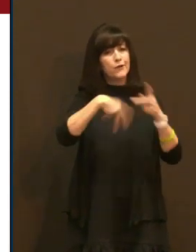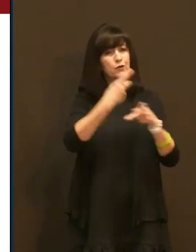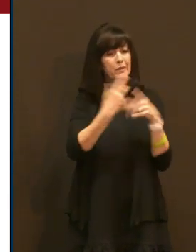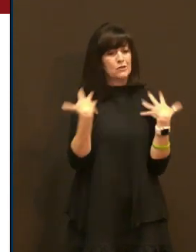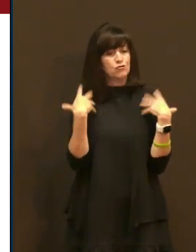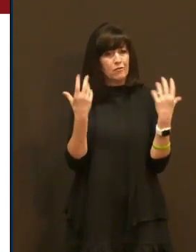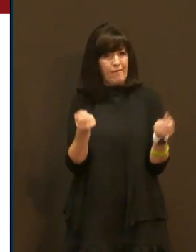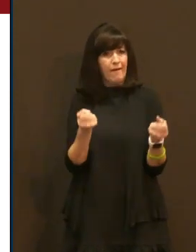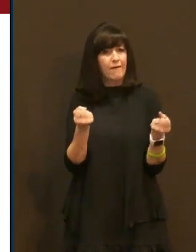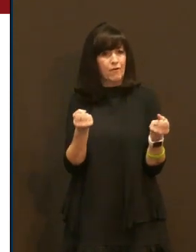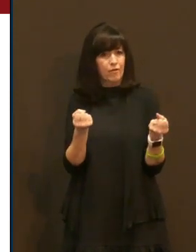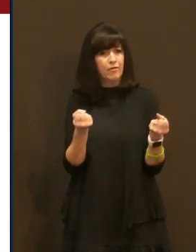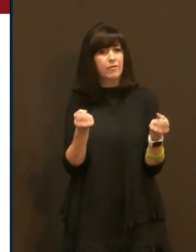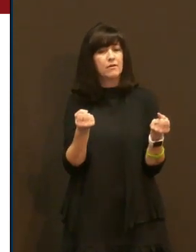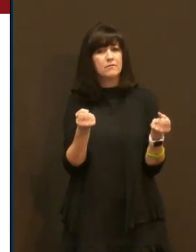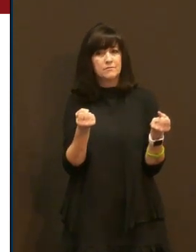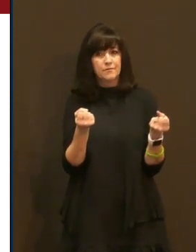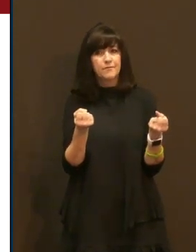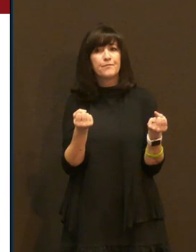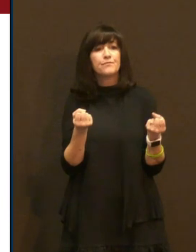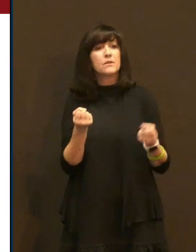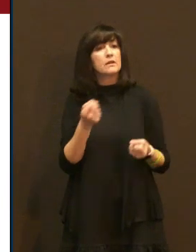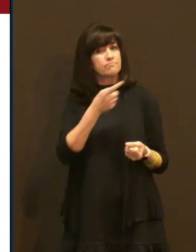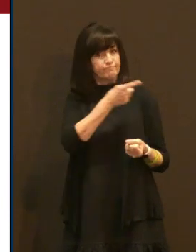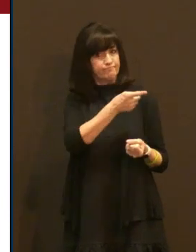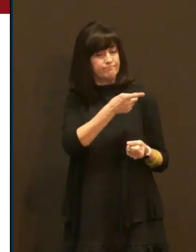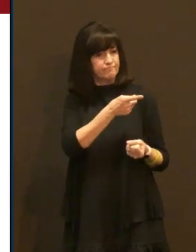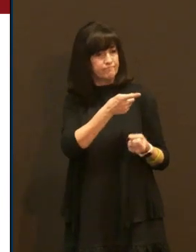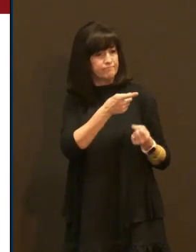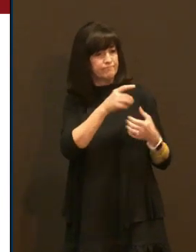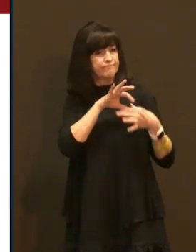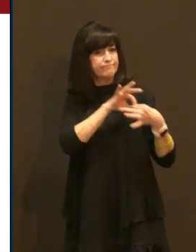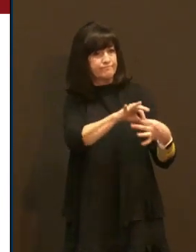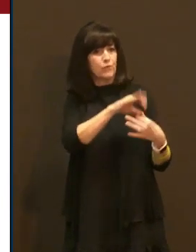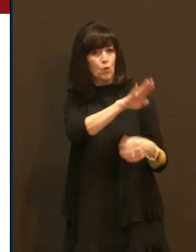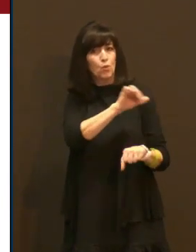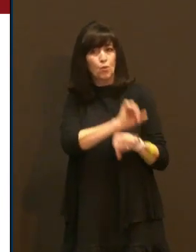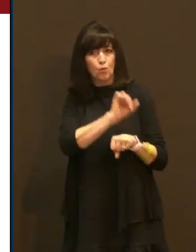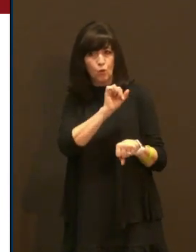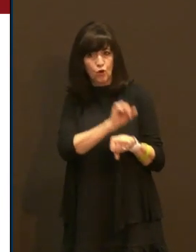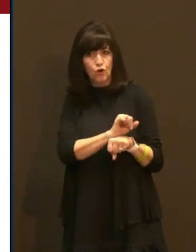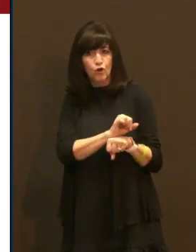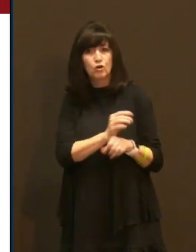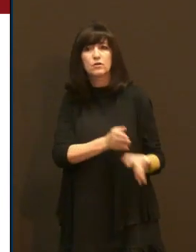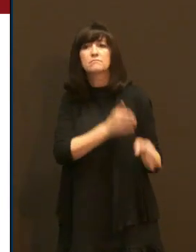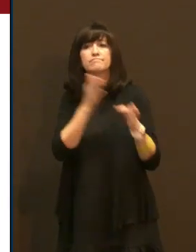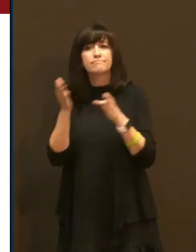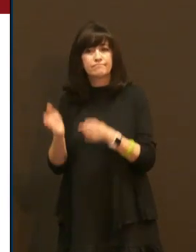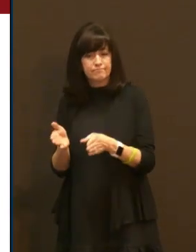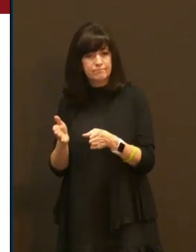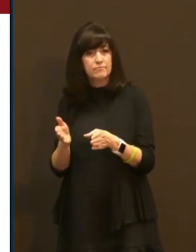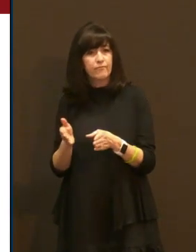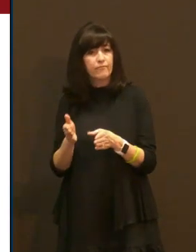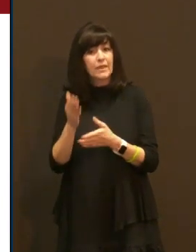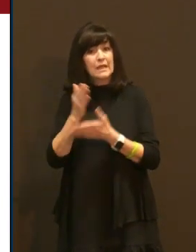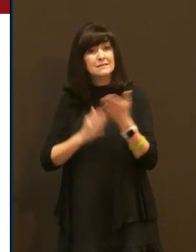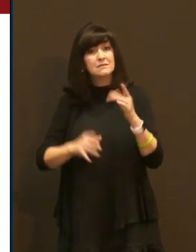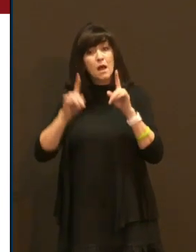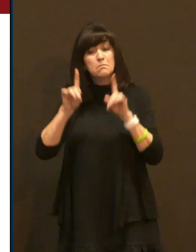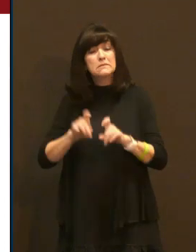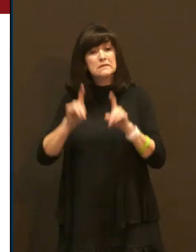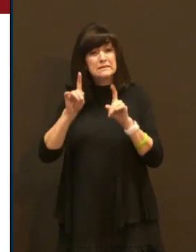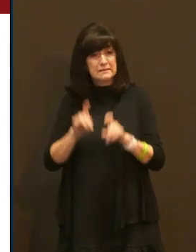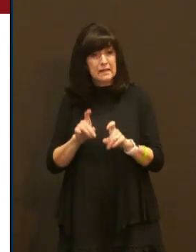individuals who lead their occupational health, but also, we encourage testing through primary